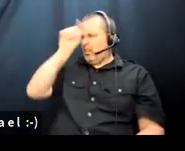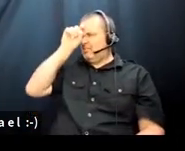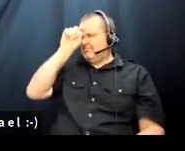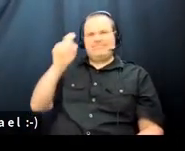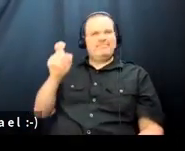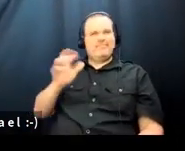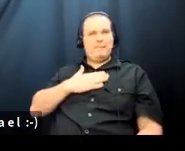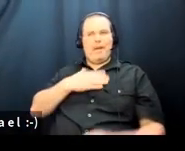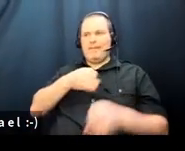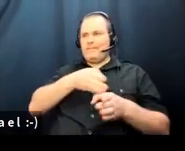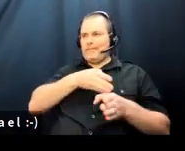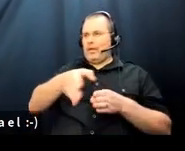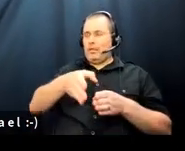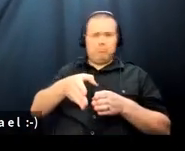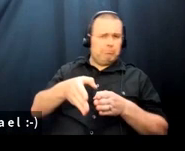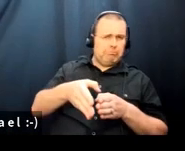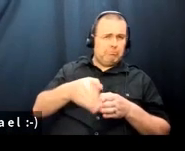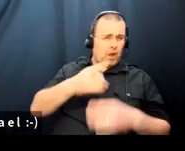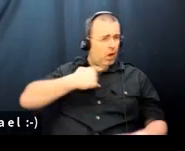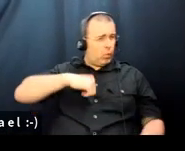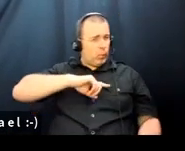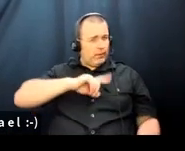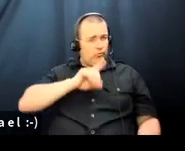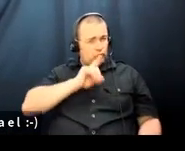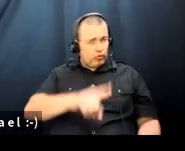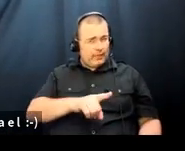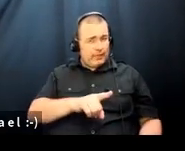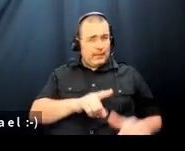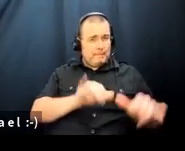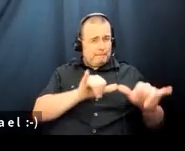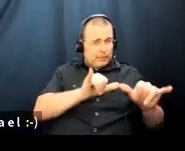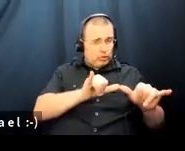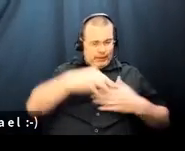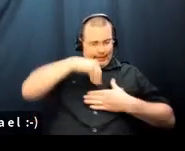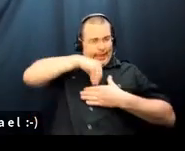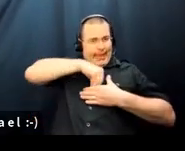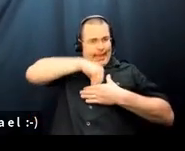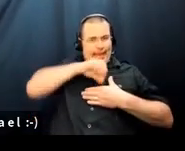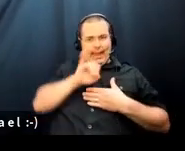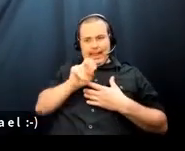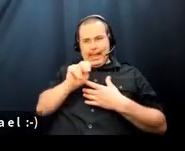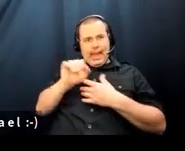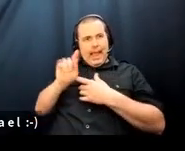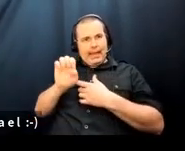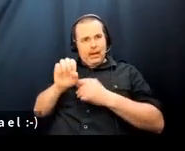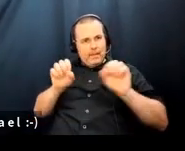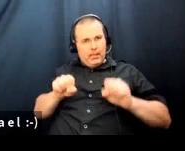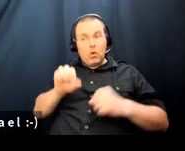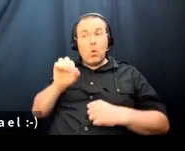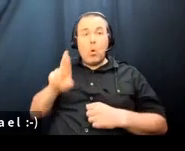field is, are we really measuring innate ability, or are we measuring the ability of